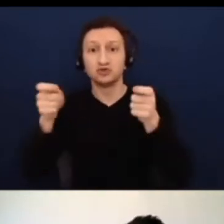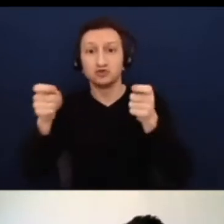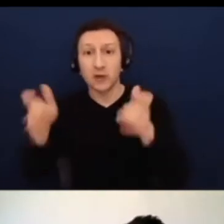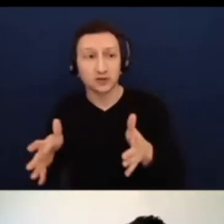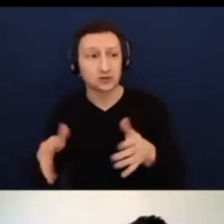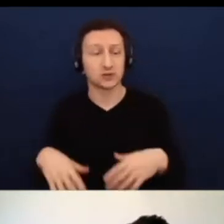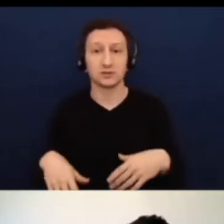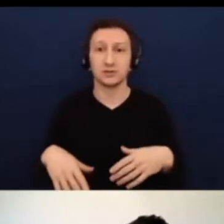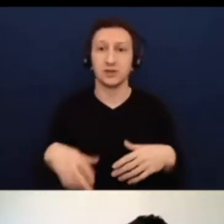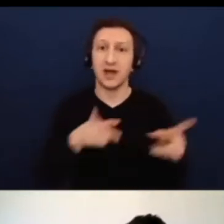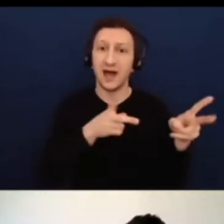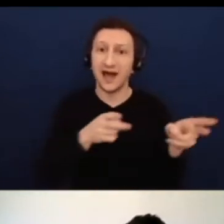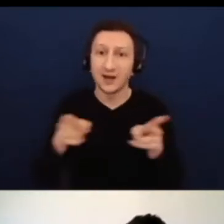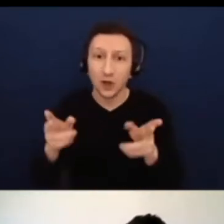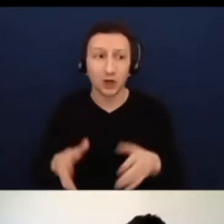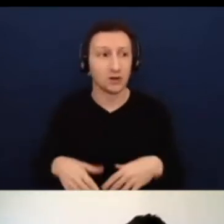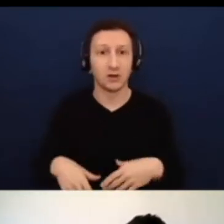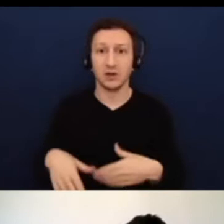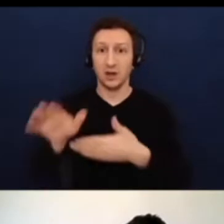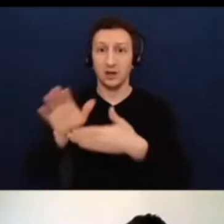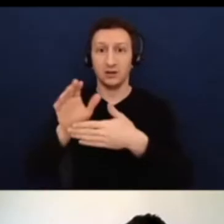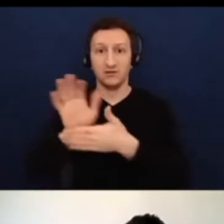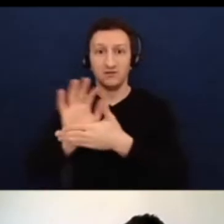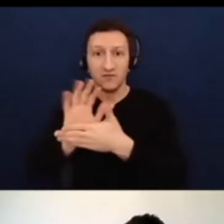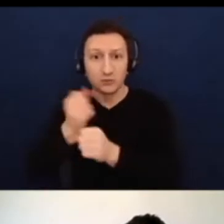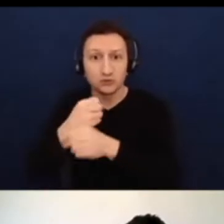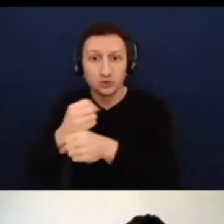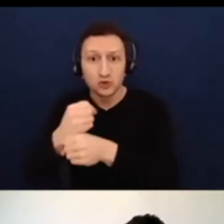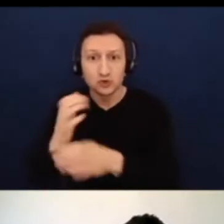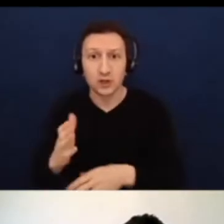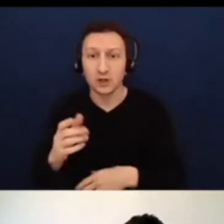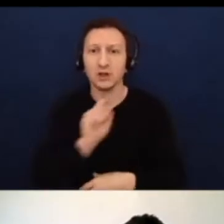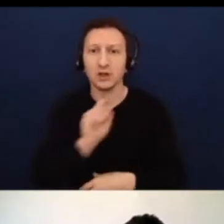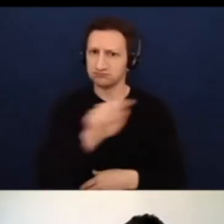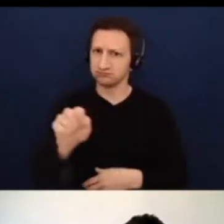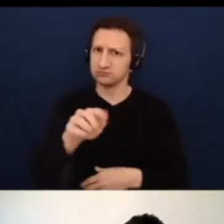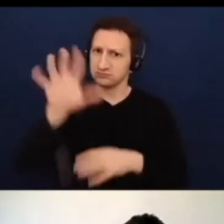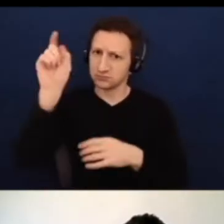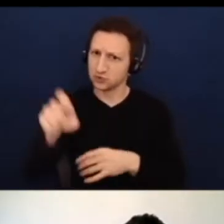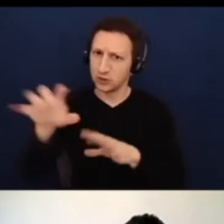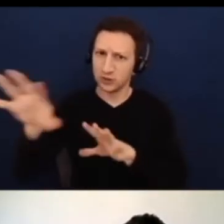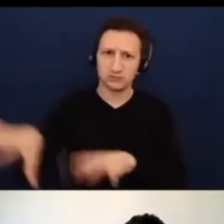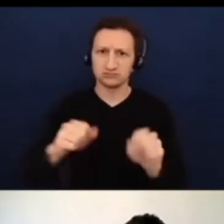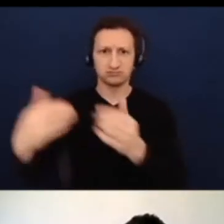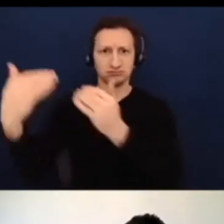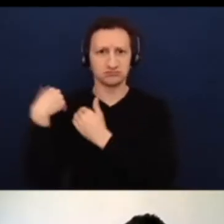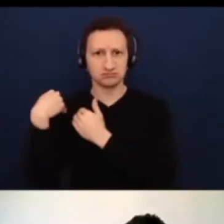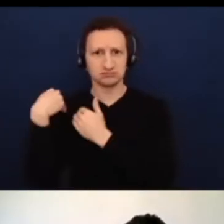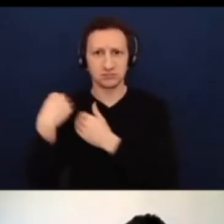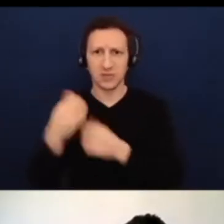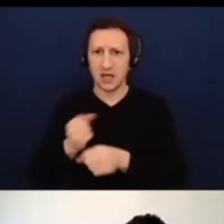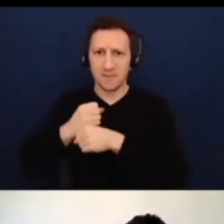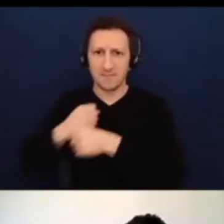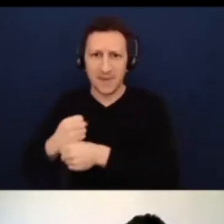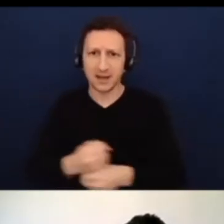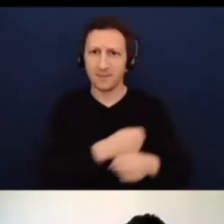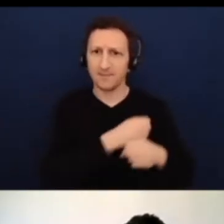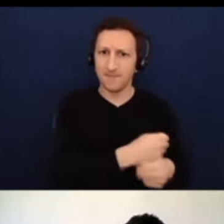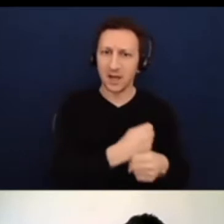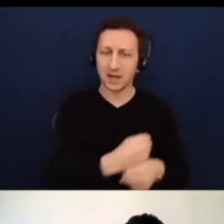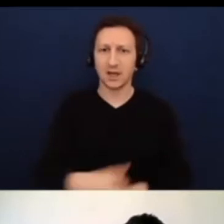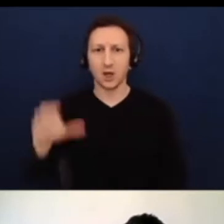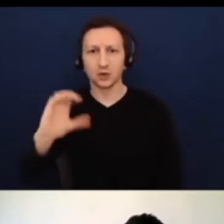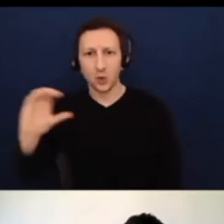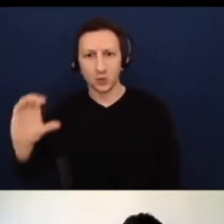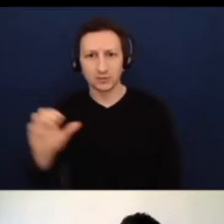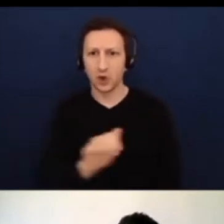you are contributing to media and film, I would imagine you'd want to reach as many people as you can. And I know for a fact, because